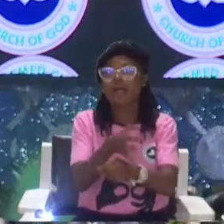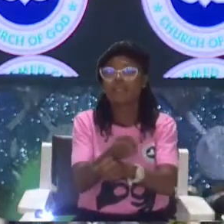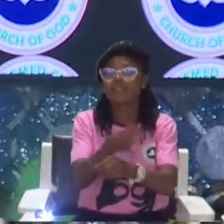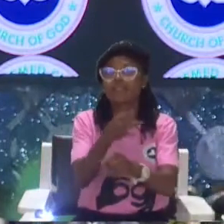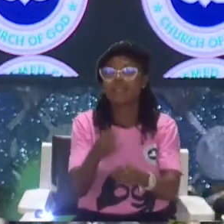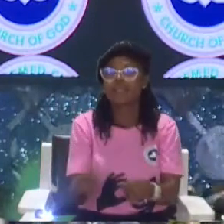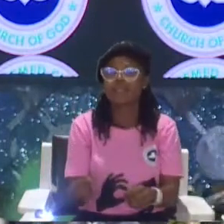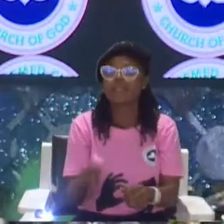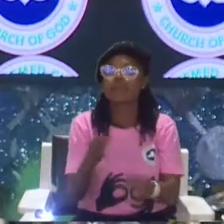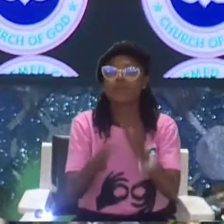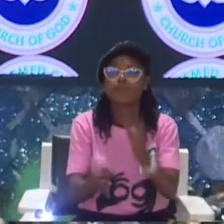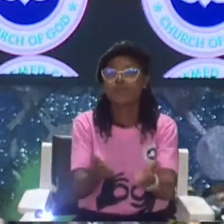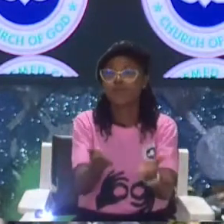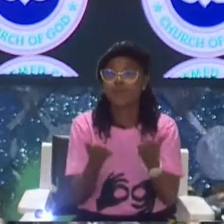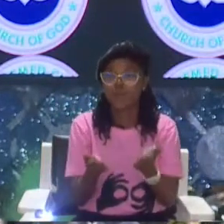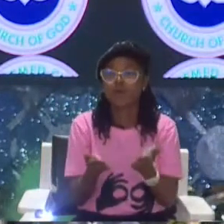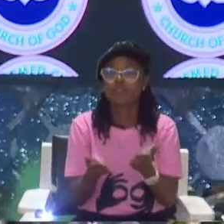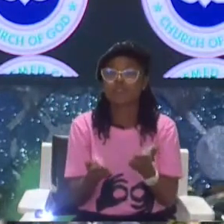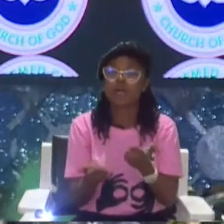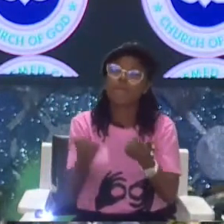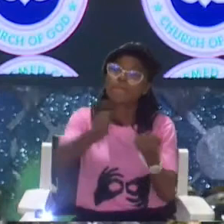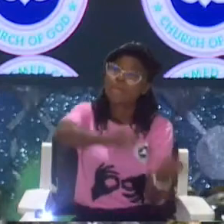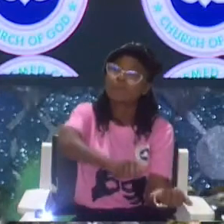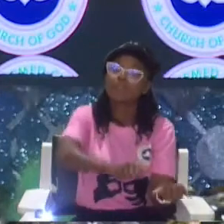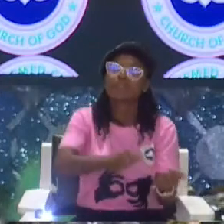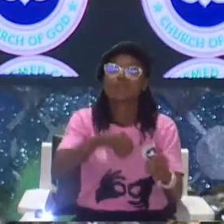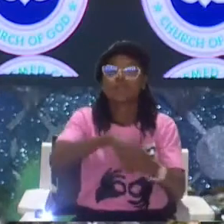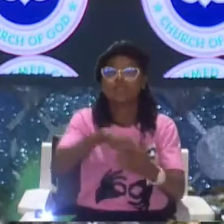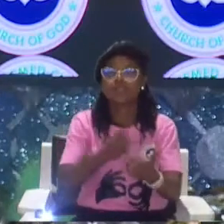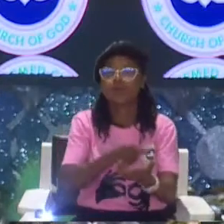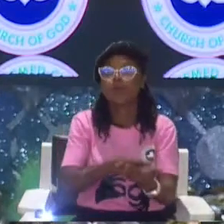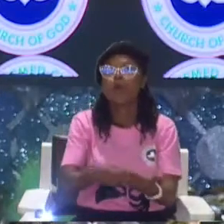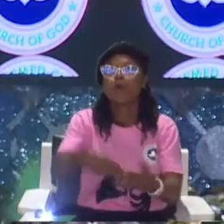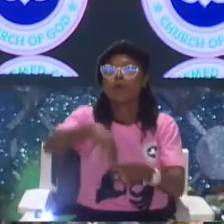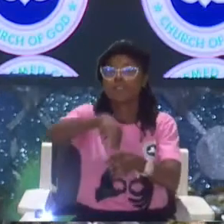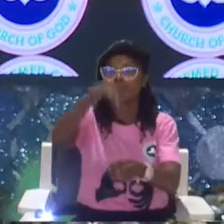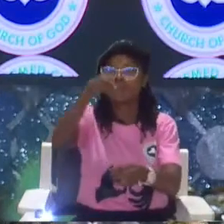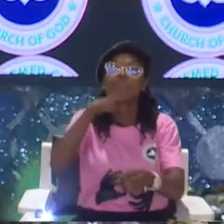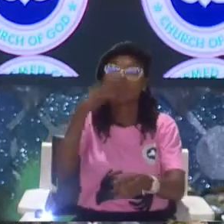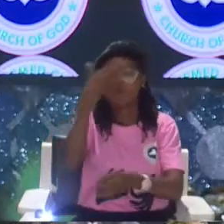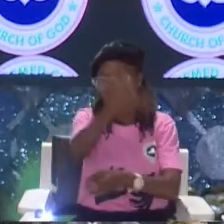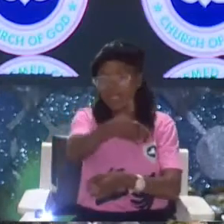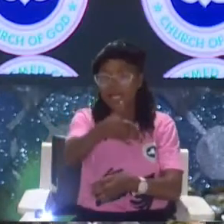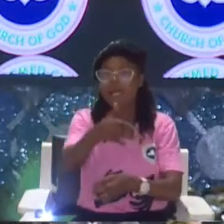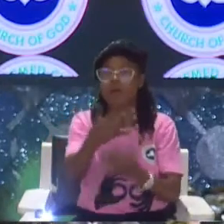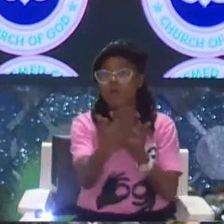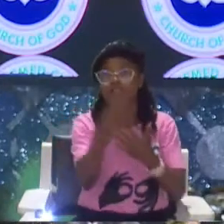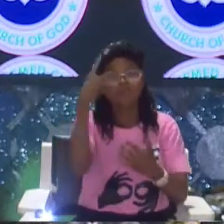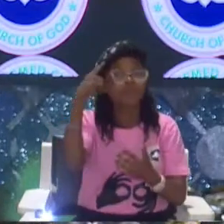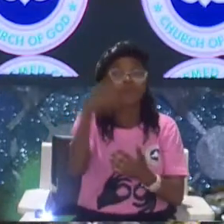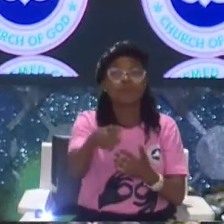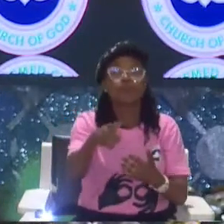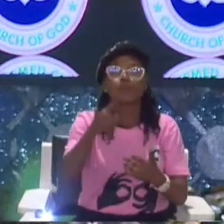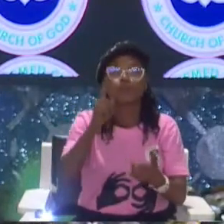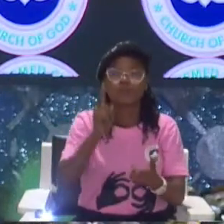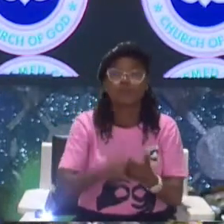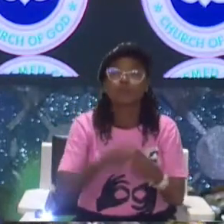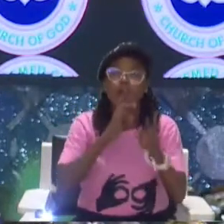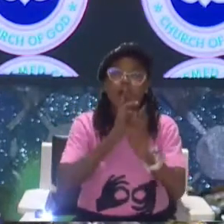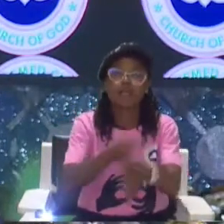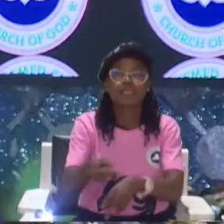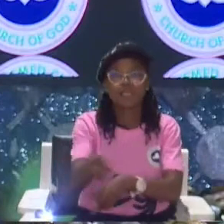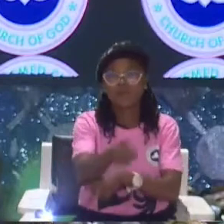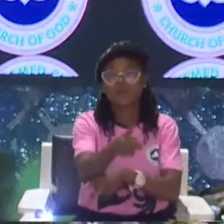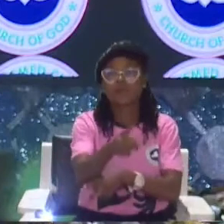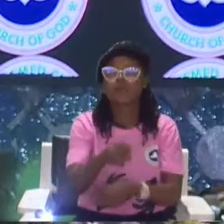want baptism in the Holy Spirit, they'll be around to attend to you. Tẹ bá fẹ́ fi ìbátísí ti ẹ̀mí mímọ́ tàbí ìgbani nímọ̀ràn, wọ́n wà